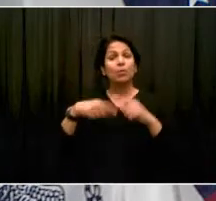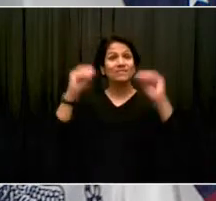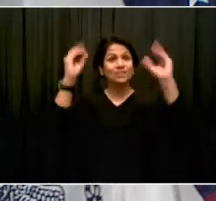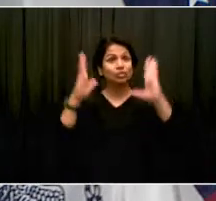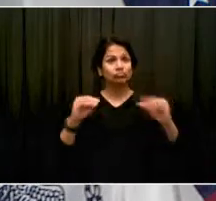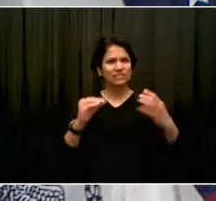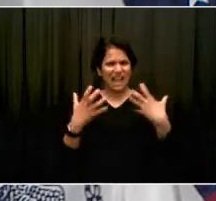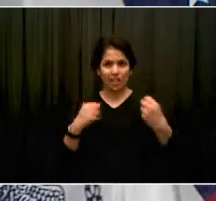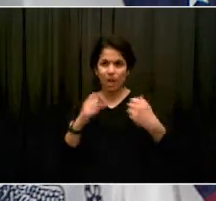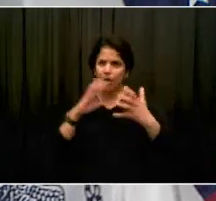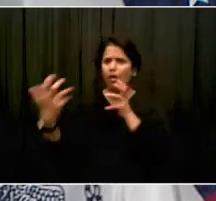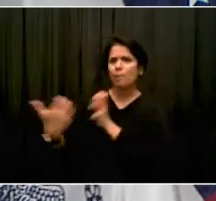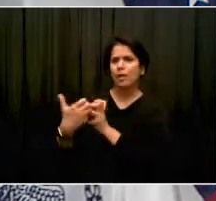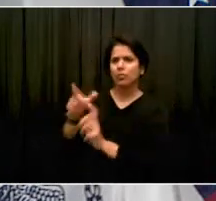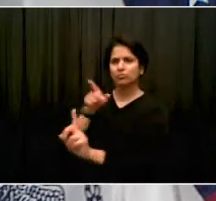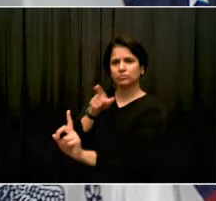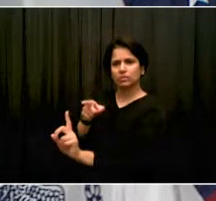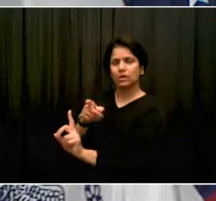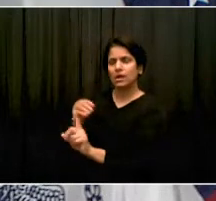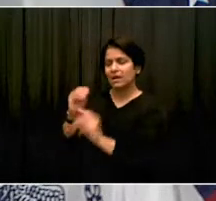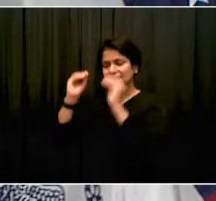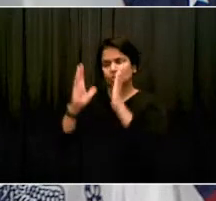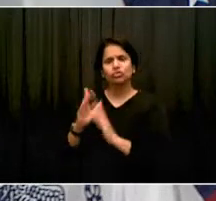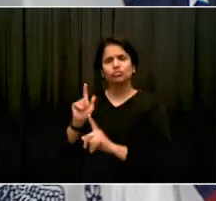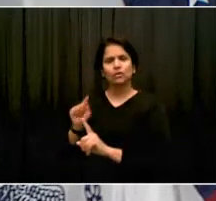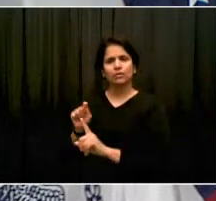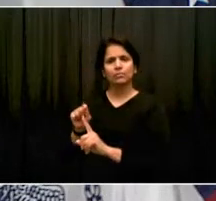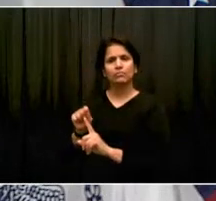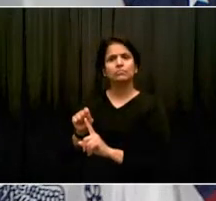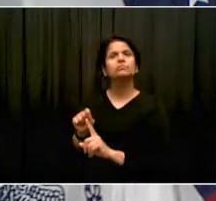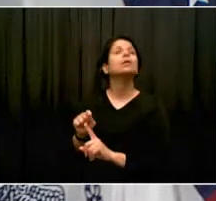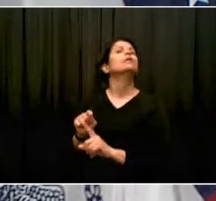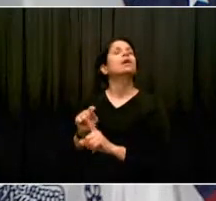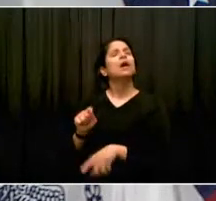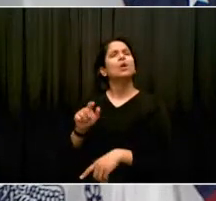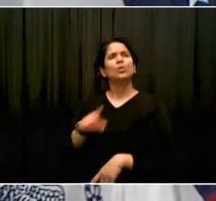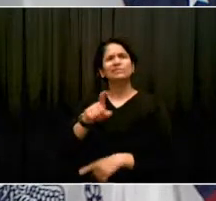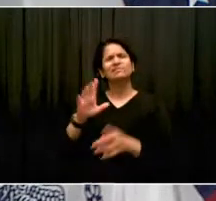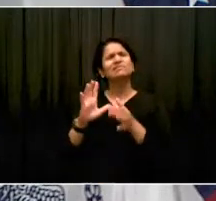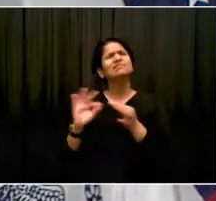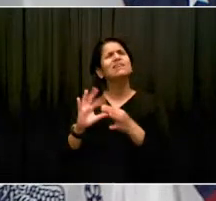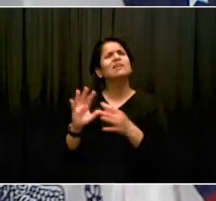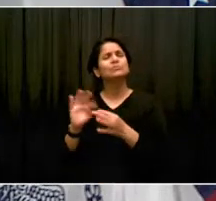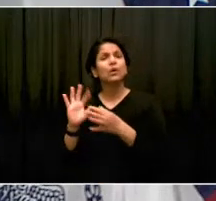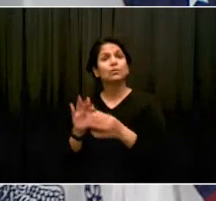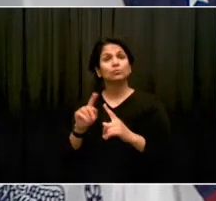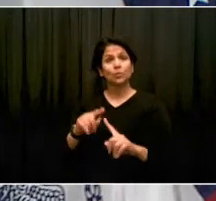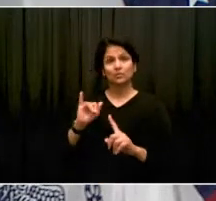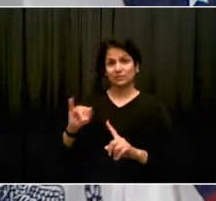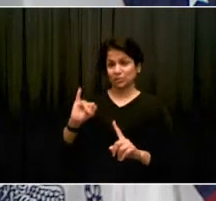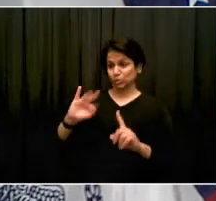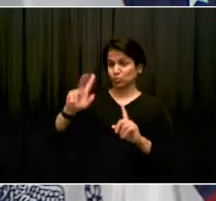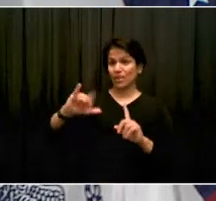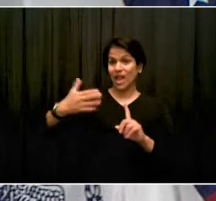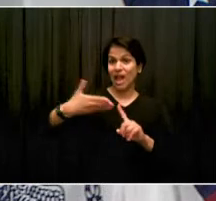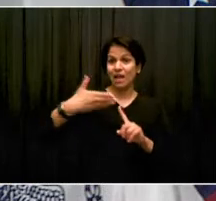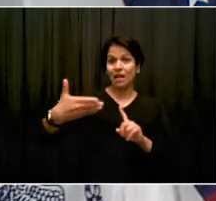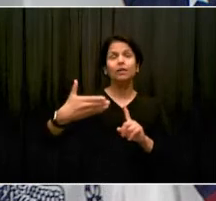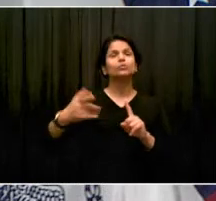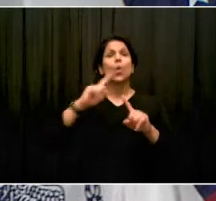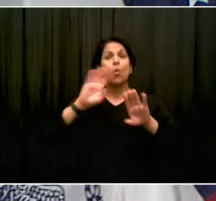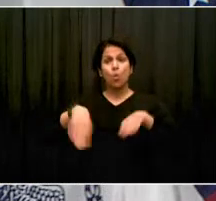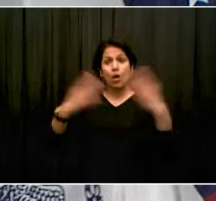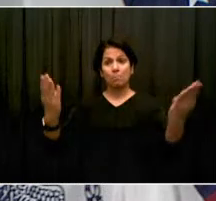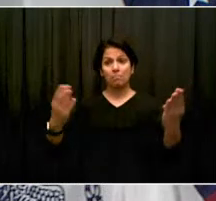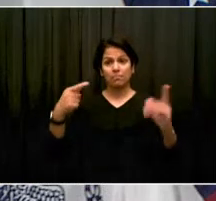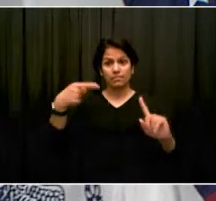schools on July 1st. There's been some pushback that this is conveniently after